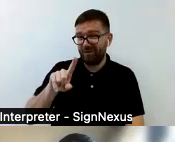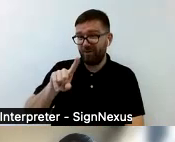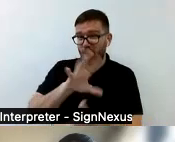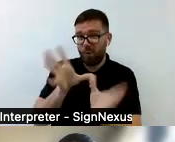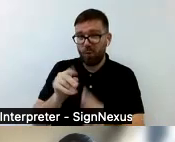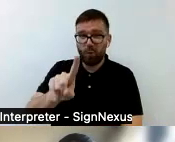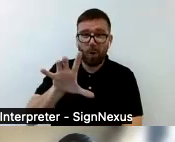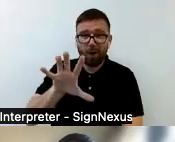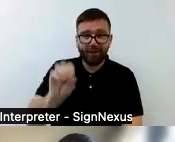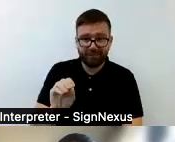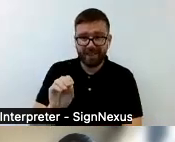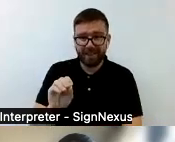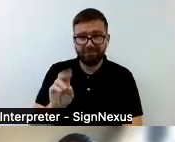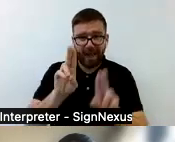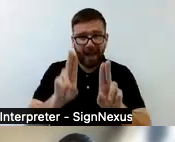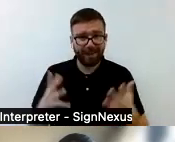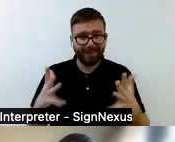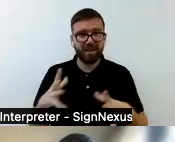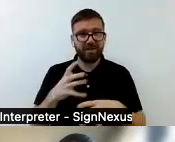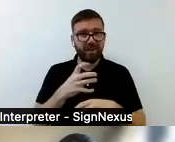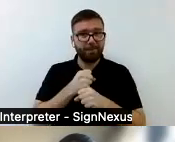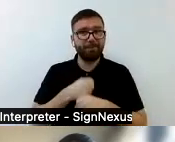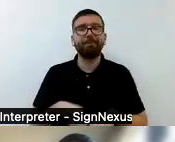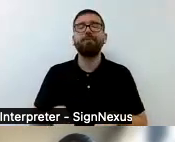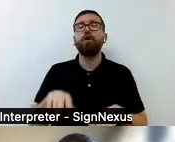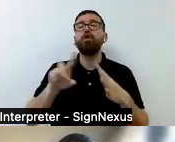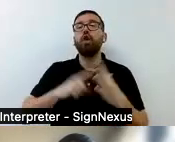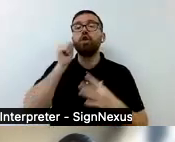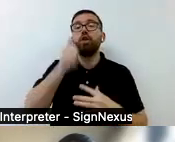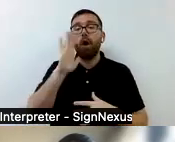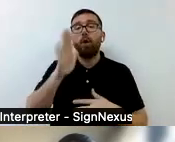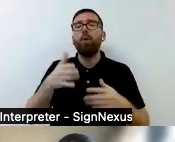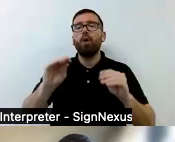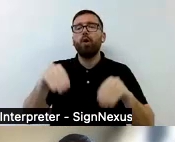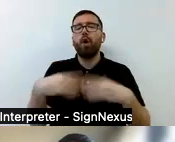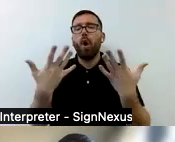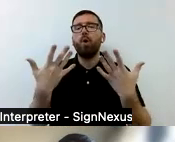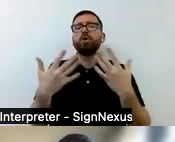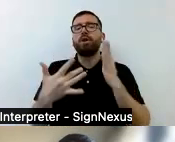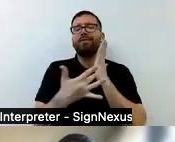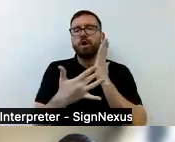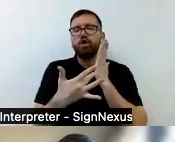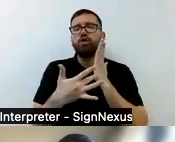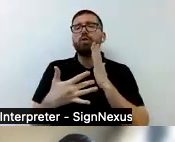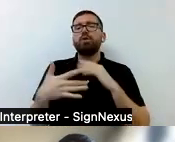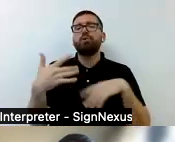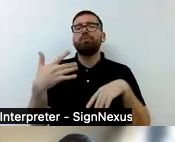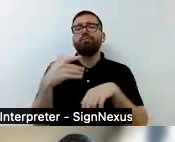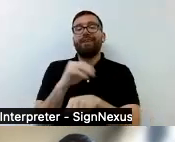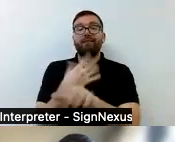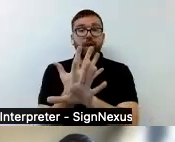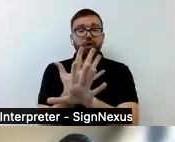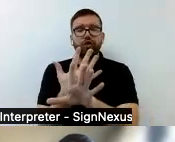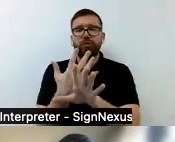tomorrow, April 5th, Dance NYC will start hosting virtual technical assistance sessions through the application period. You can sign